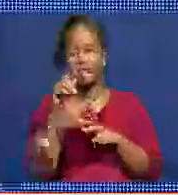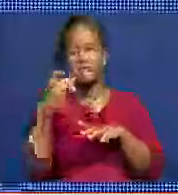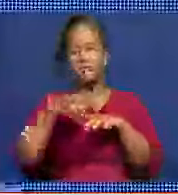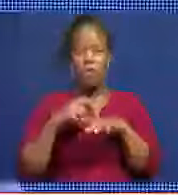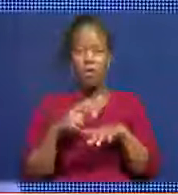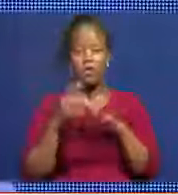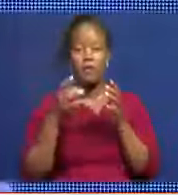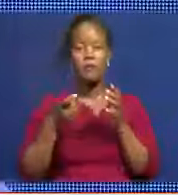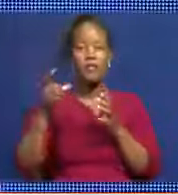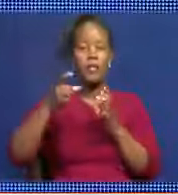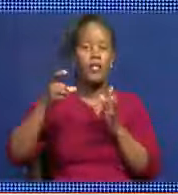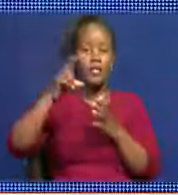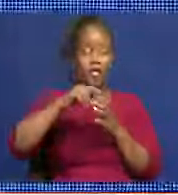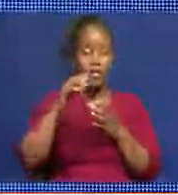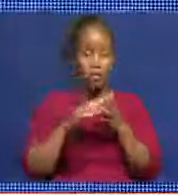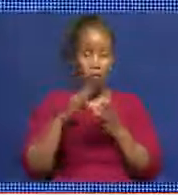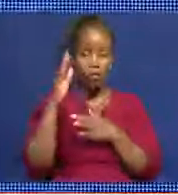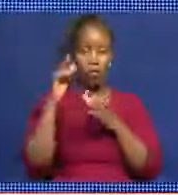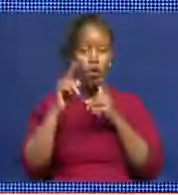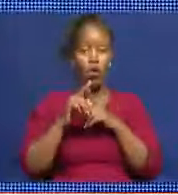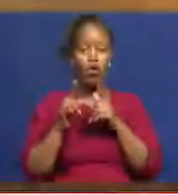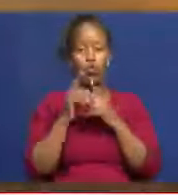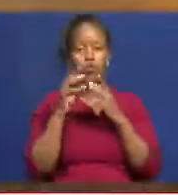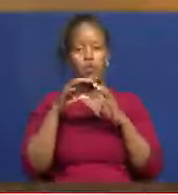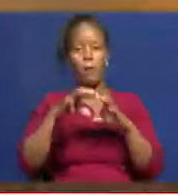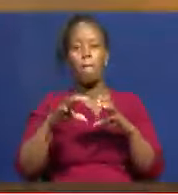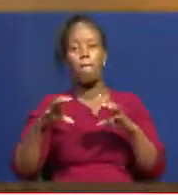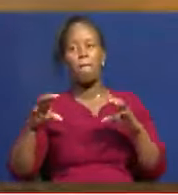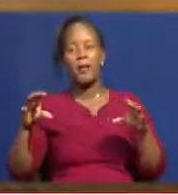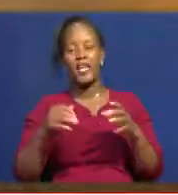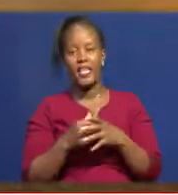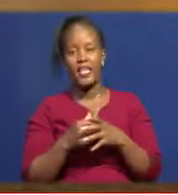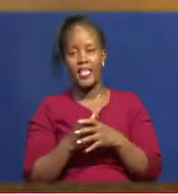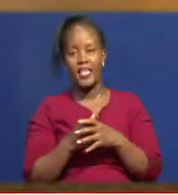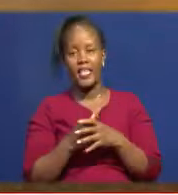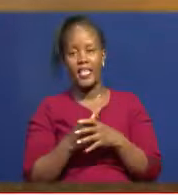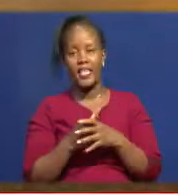There is a gap in that marketplace for MSME funding. To this end,